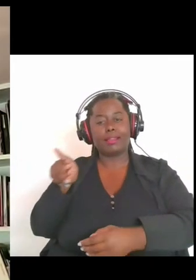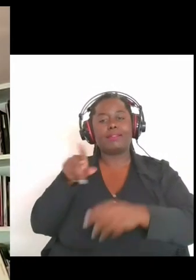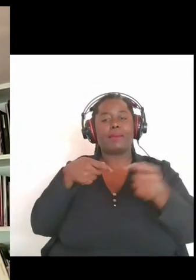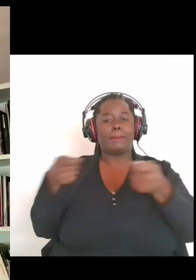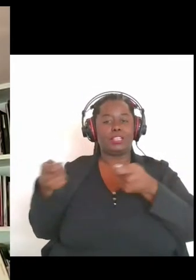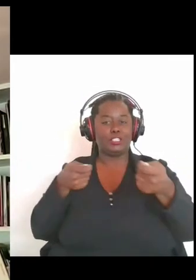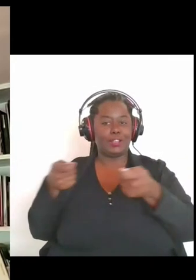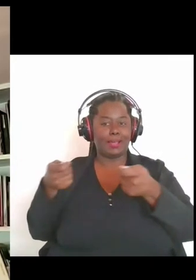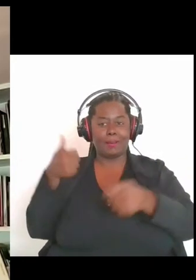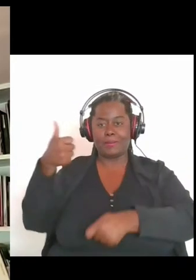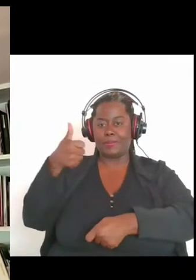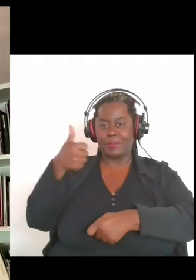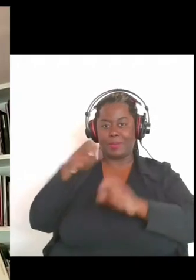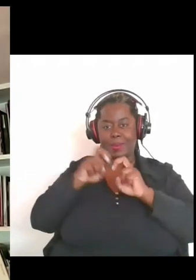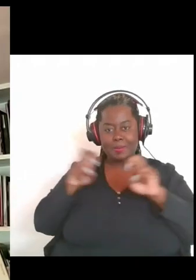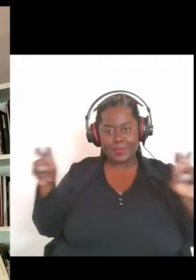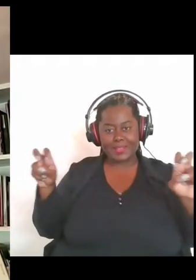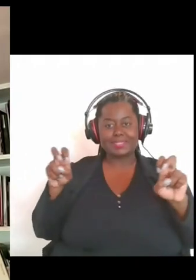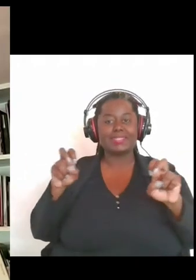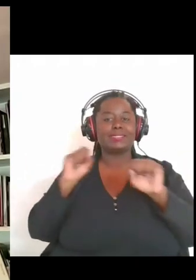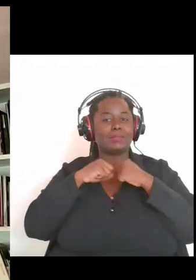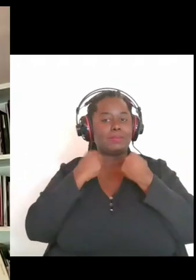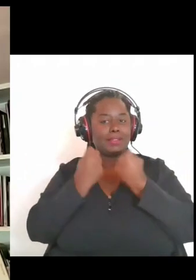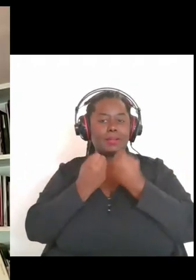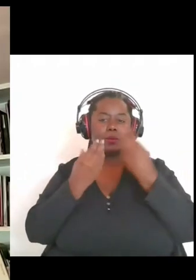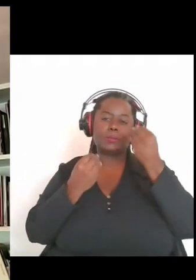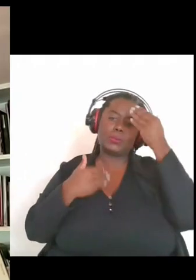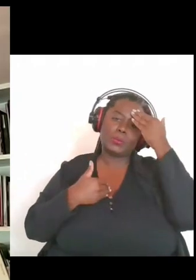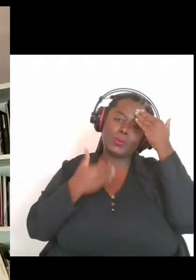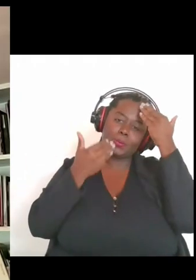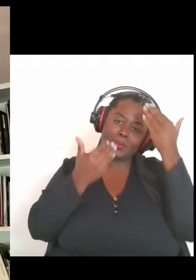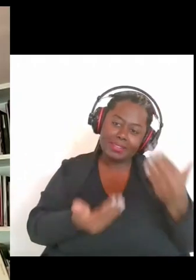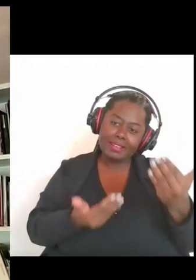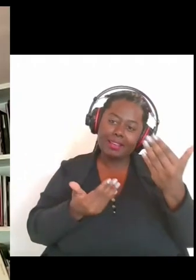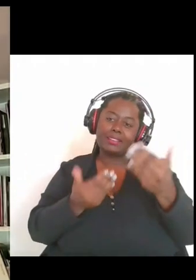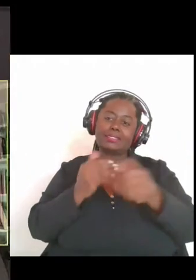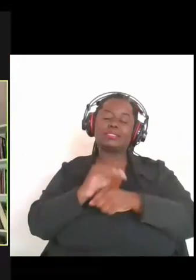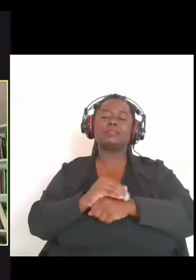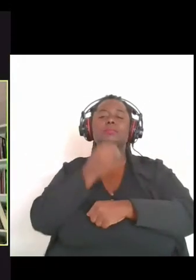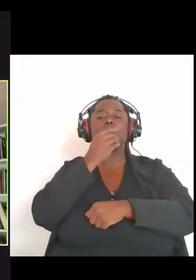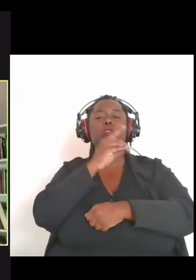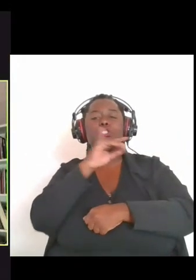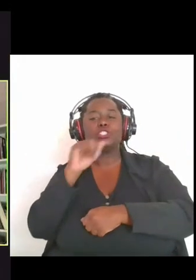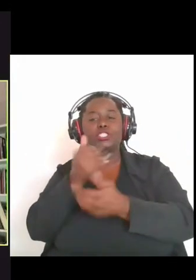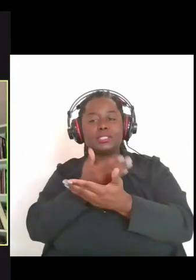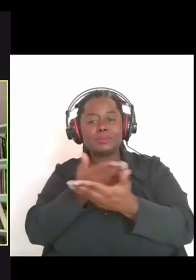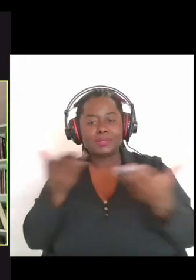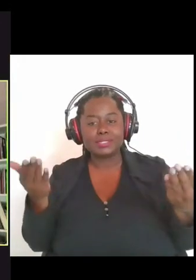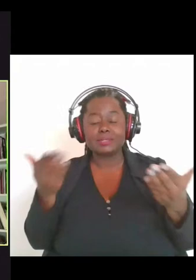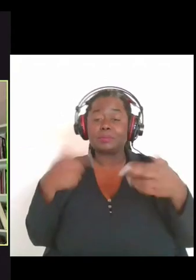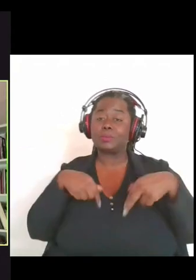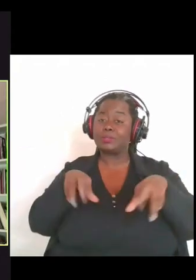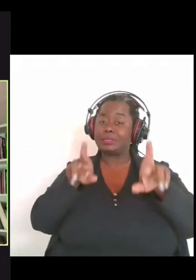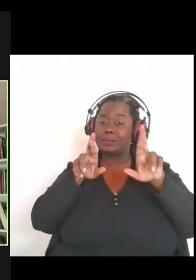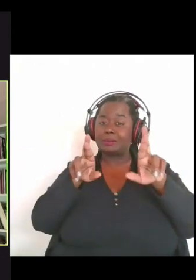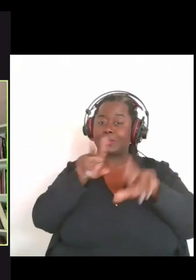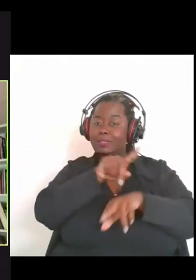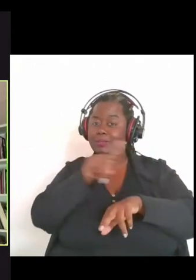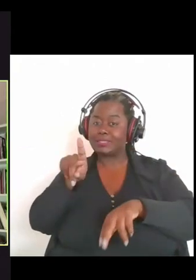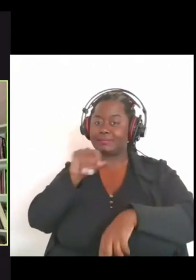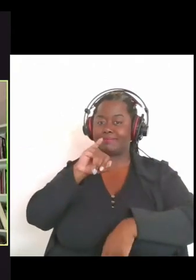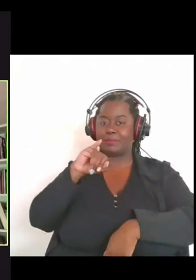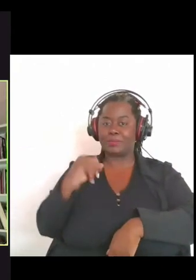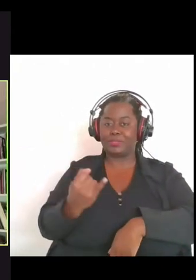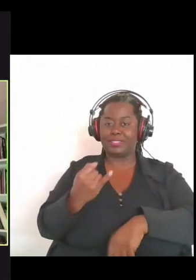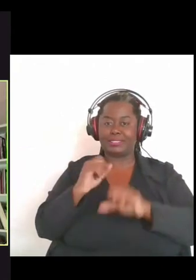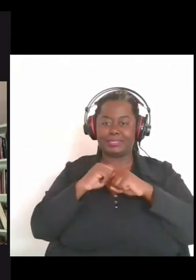who is going to mediate the first Roundtable of this seminar thank you very much thank you for your attention and I hope that you